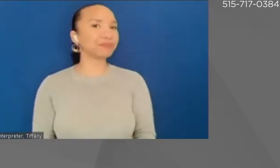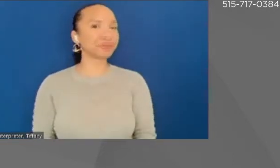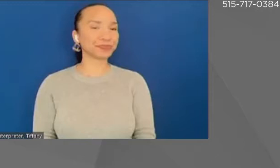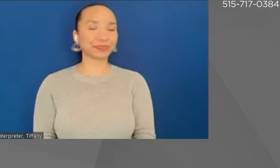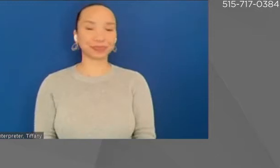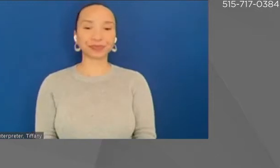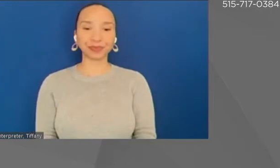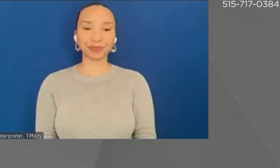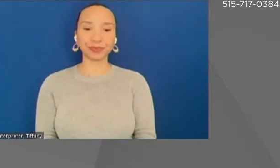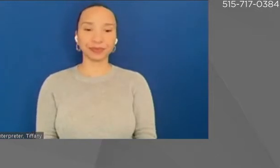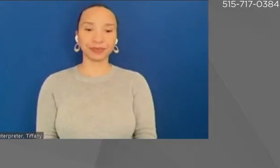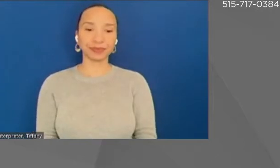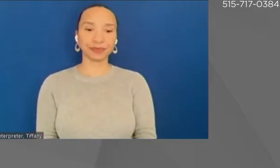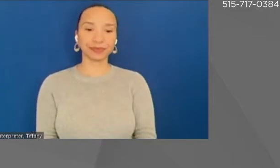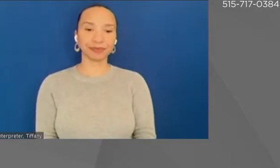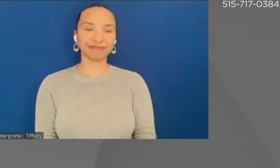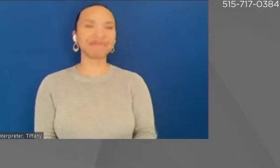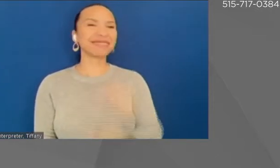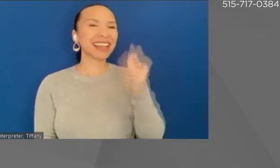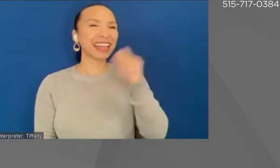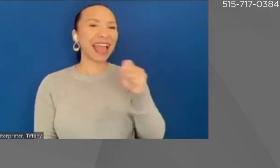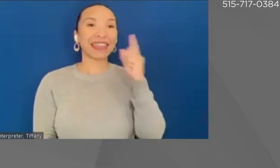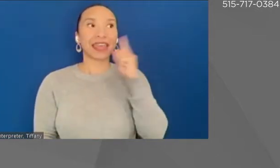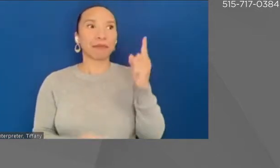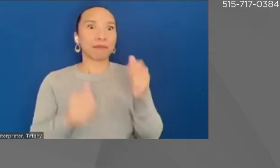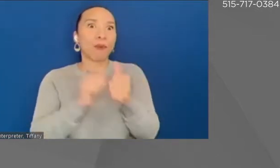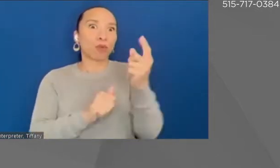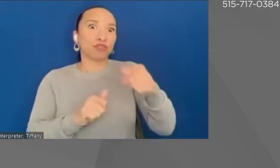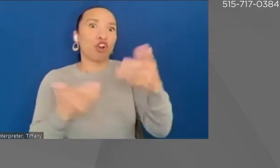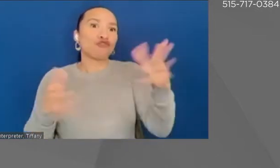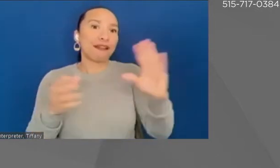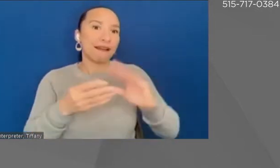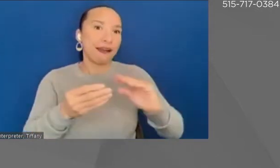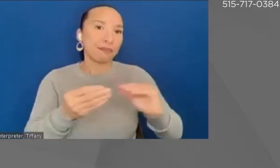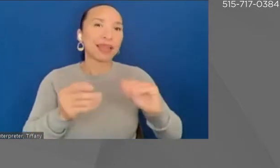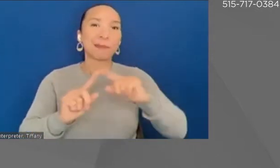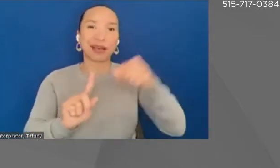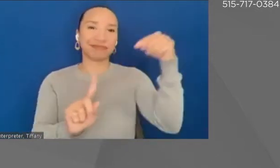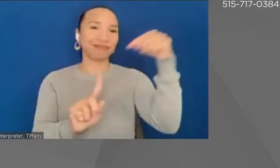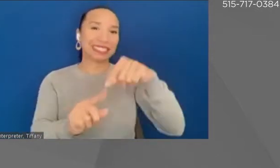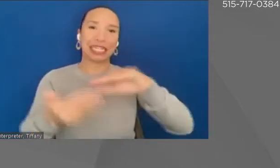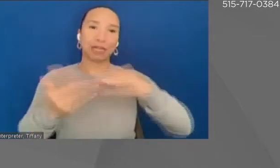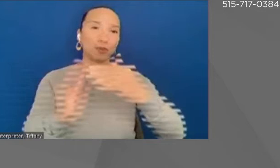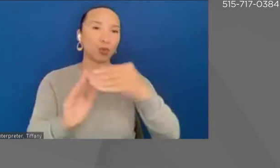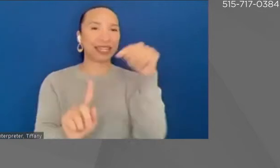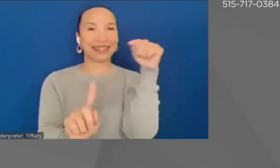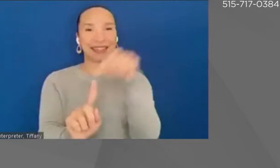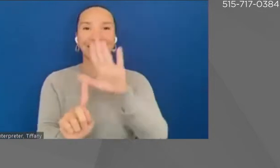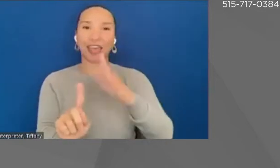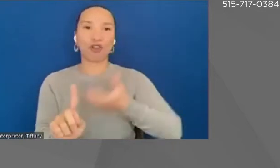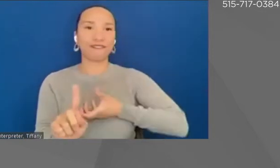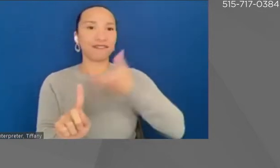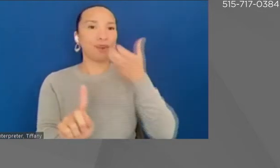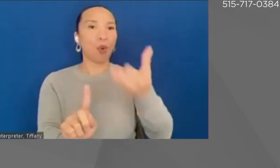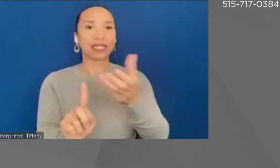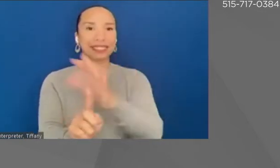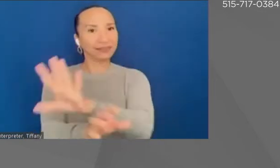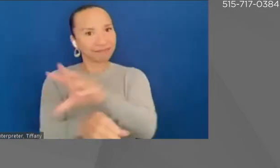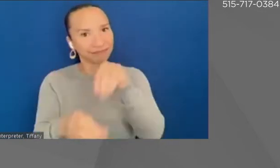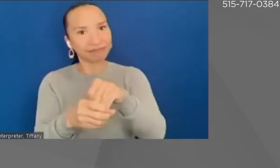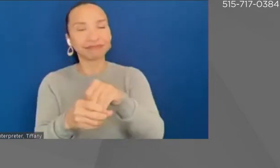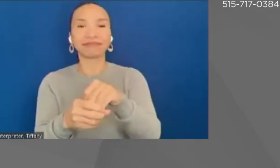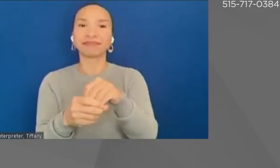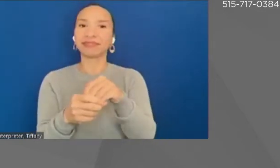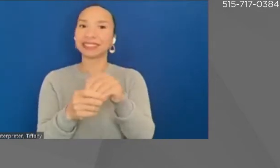think most people said this, but making sure the voice of the community is part of the conversation and is